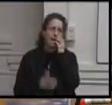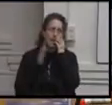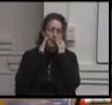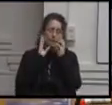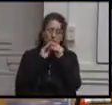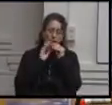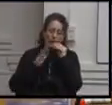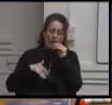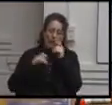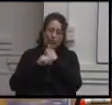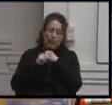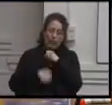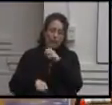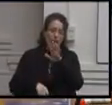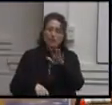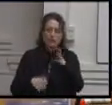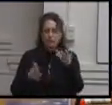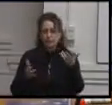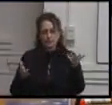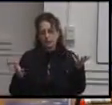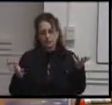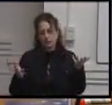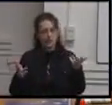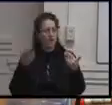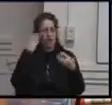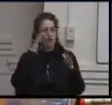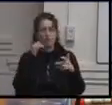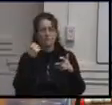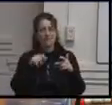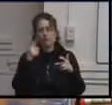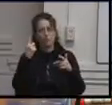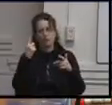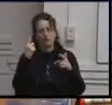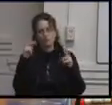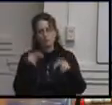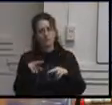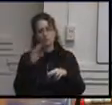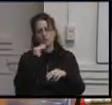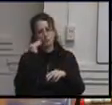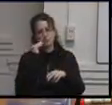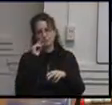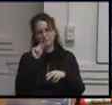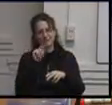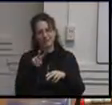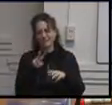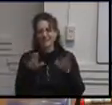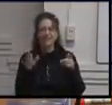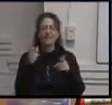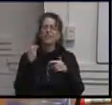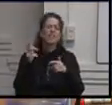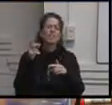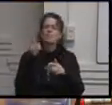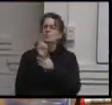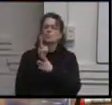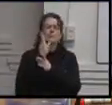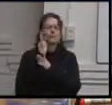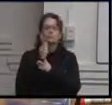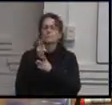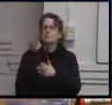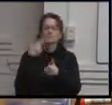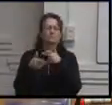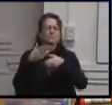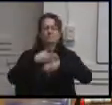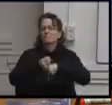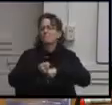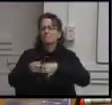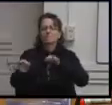the meeting's been going on for a long time, and I don't know if anybody's watching anymore, but if you would give us, the 2 or 3 minute version